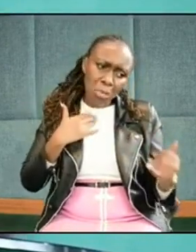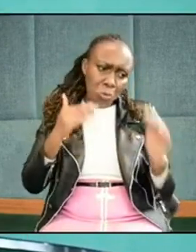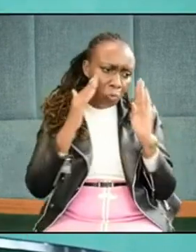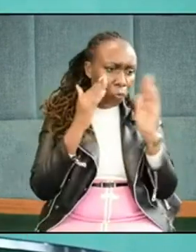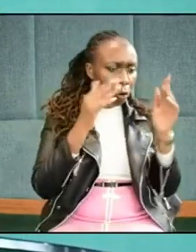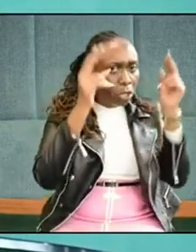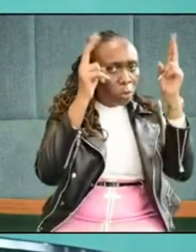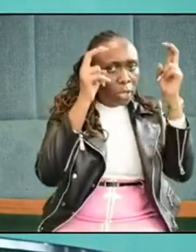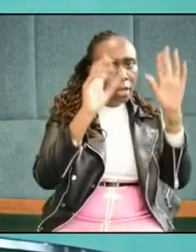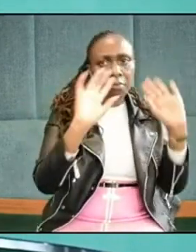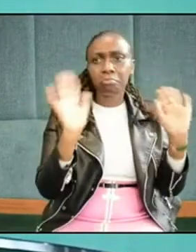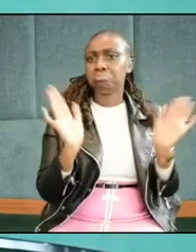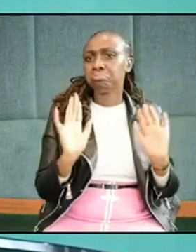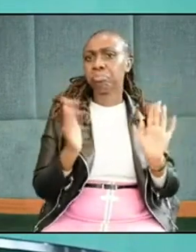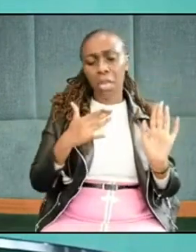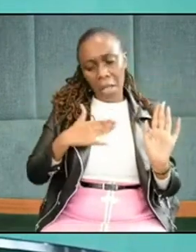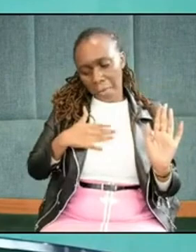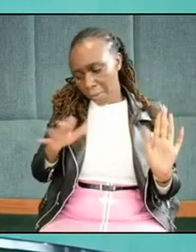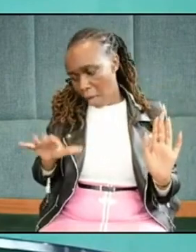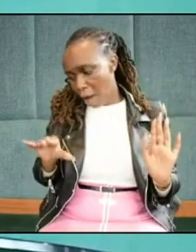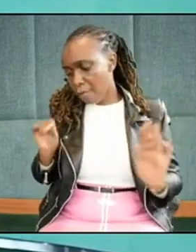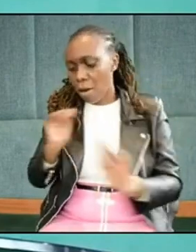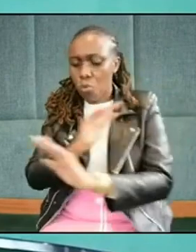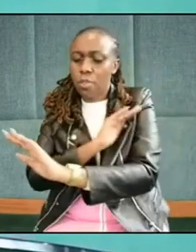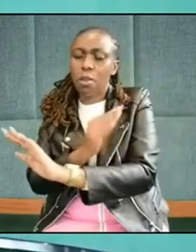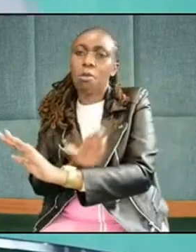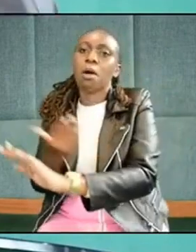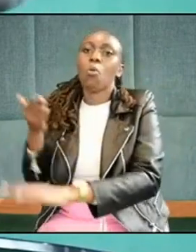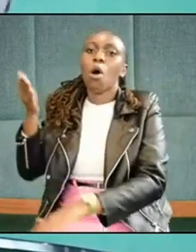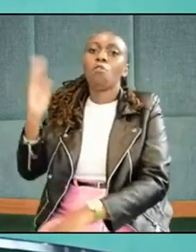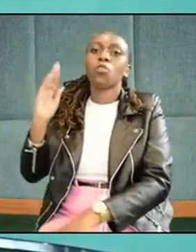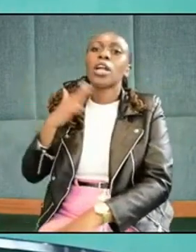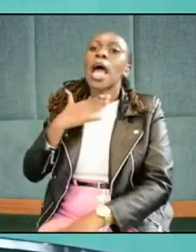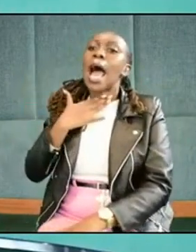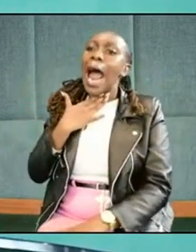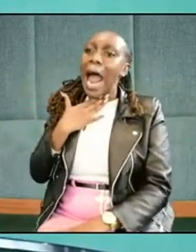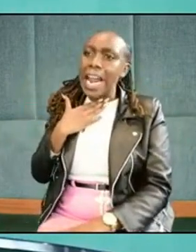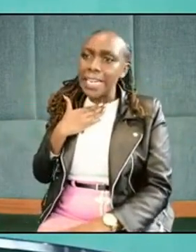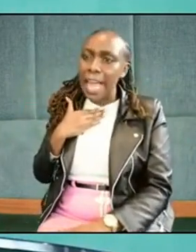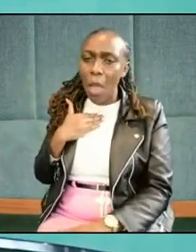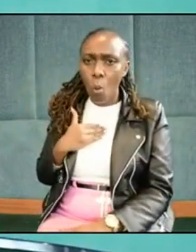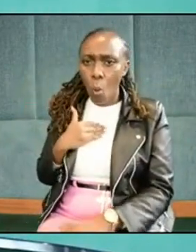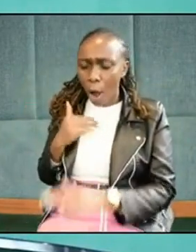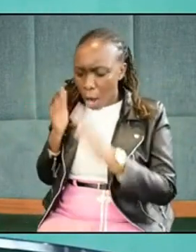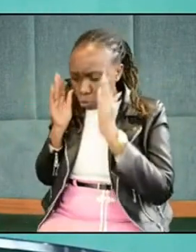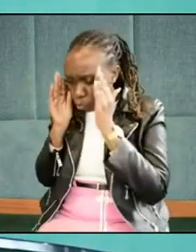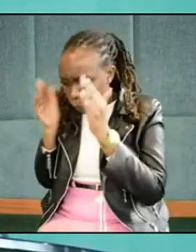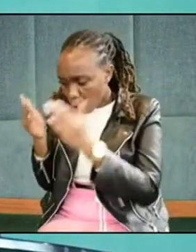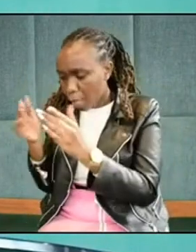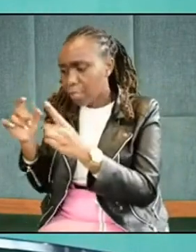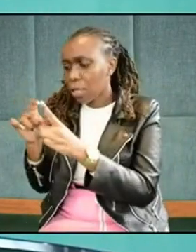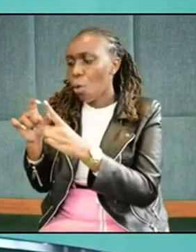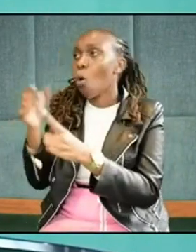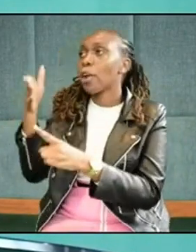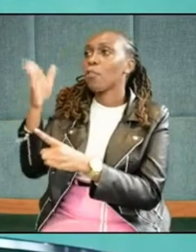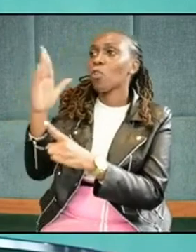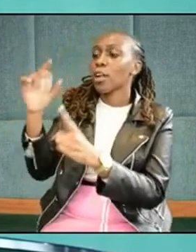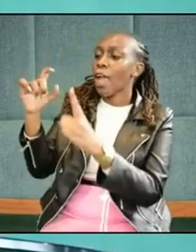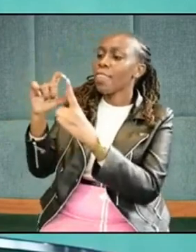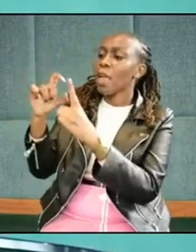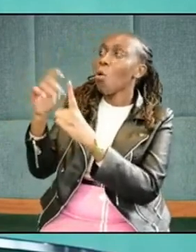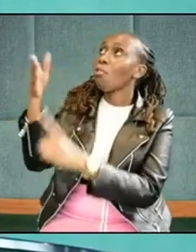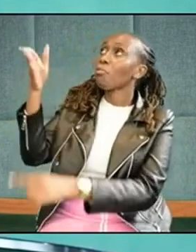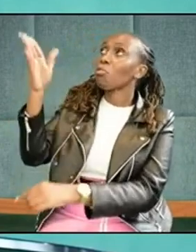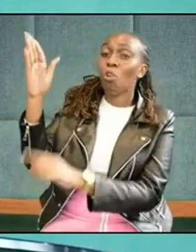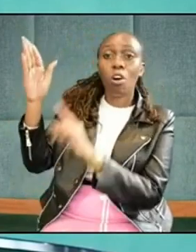devil anymore. I found the power of God and I want to immerse myself in the word." The word of